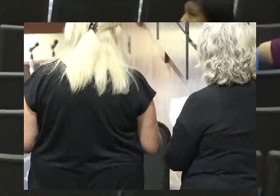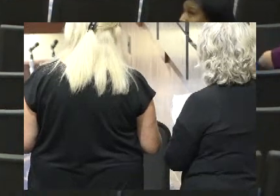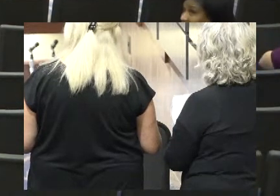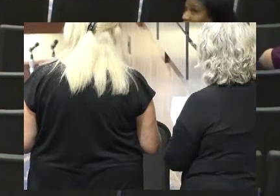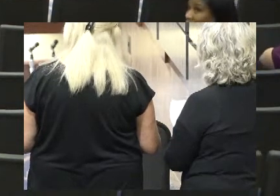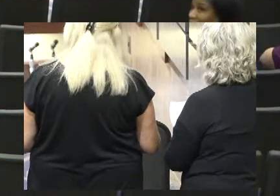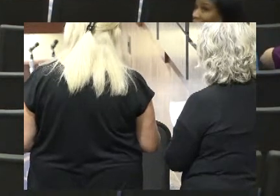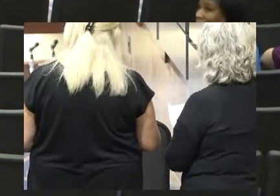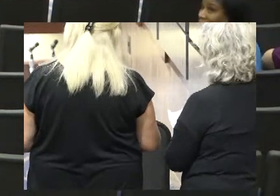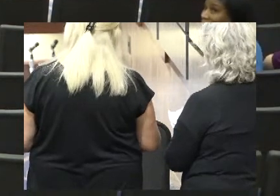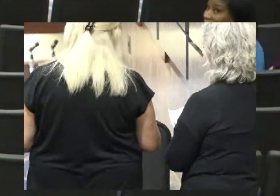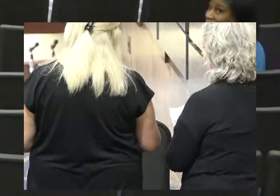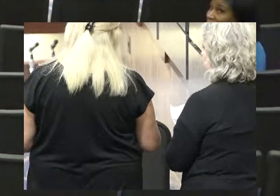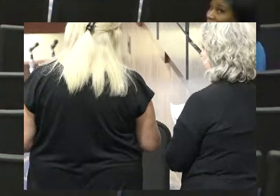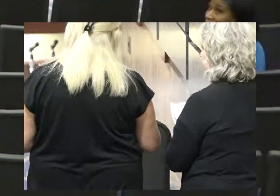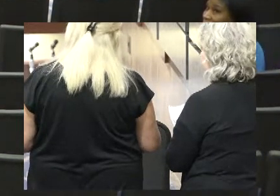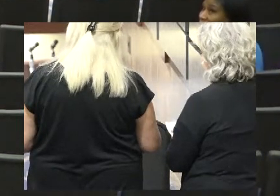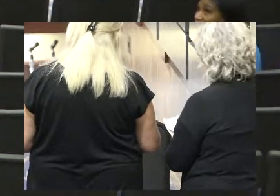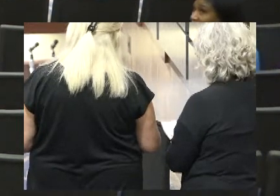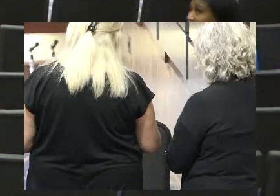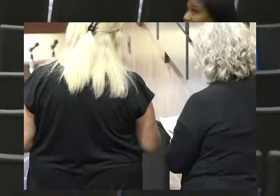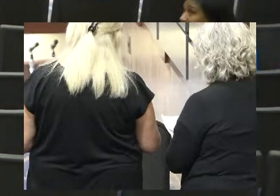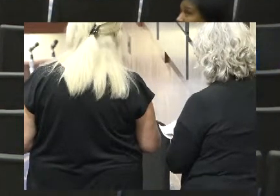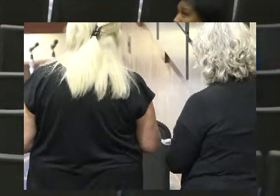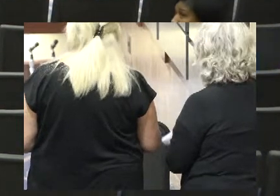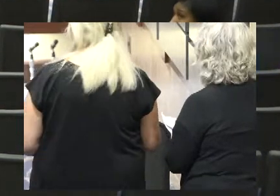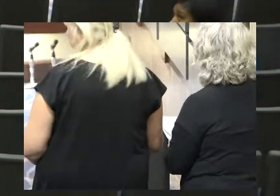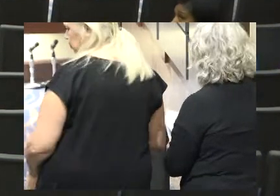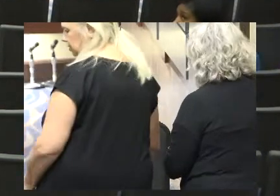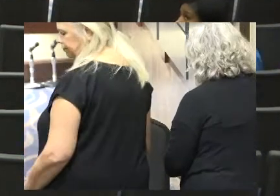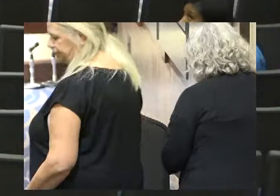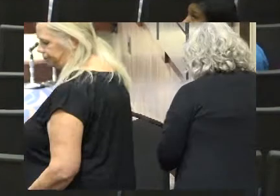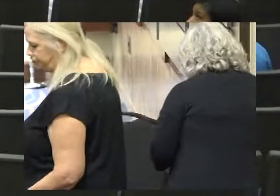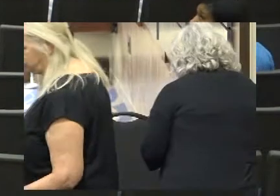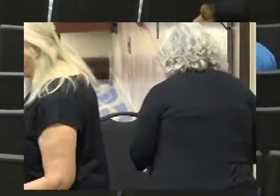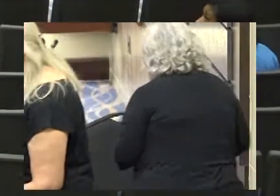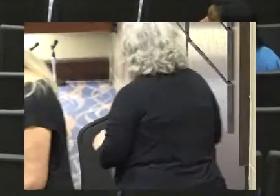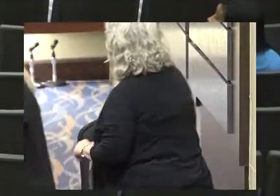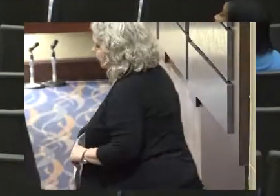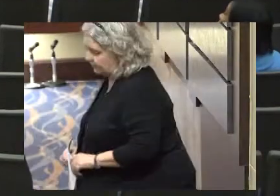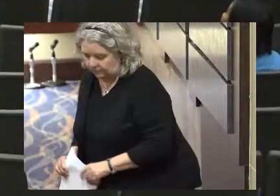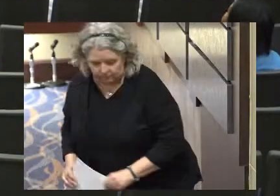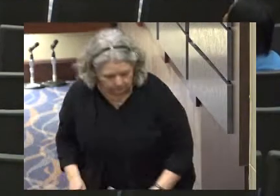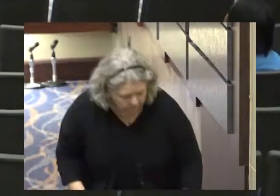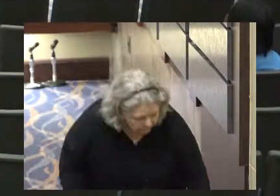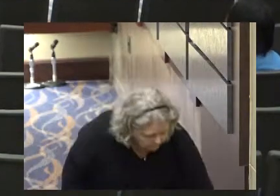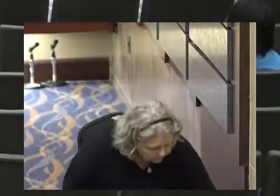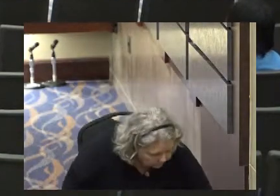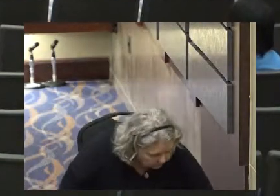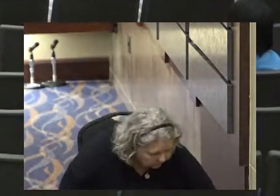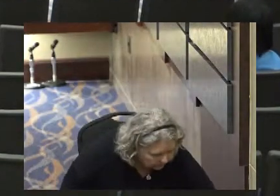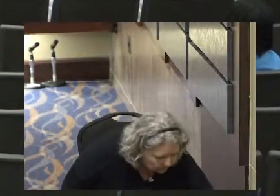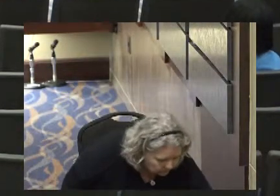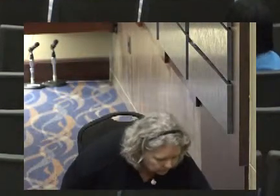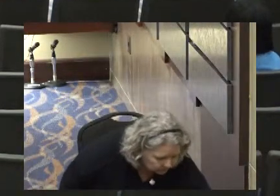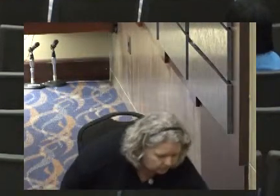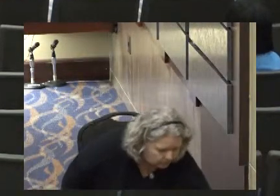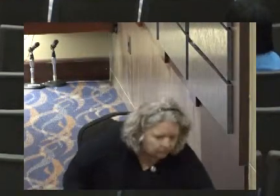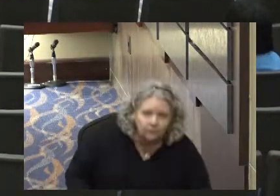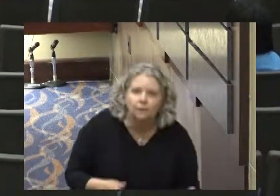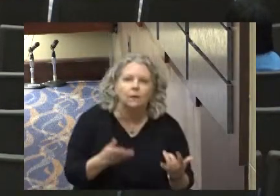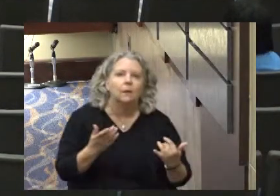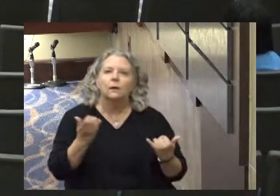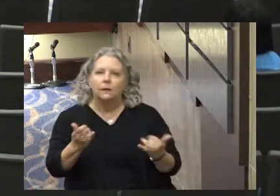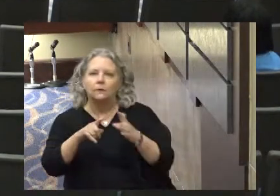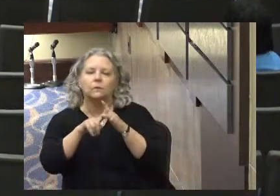Now call the meeting of the Waco City Council on September 6, 2022 to order at 3:03 p.m.